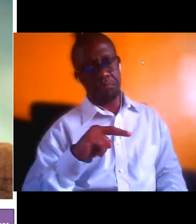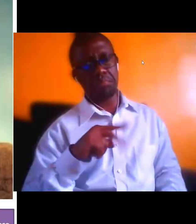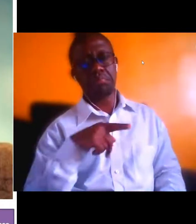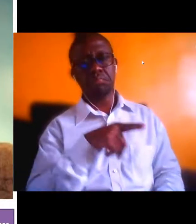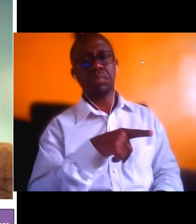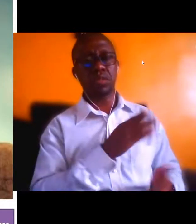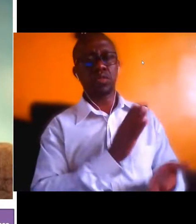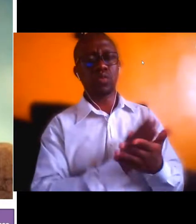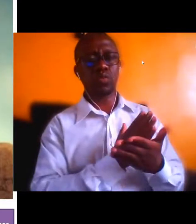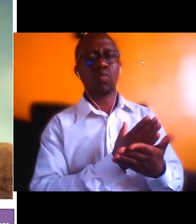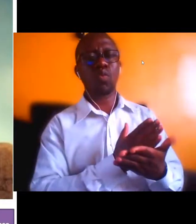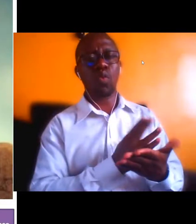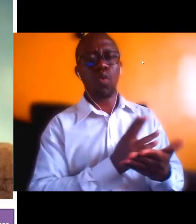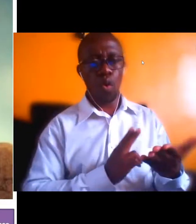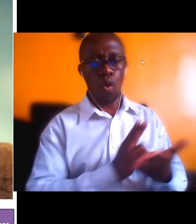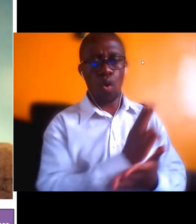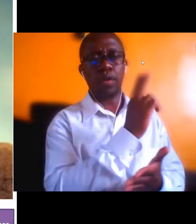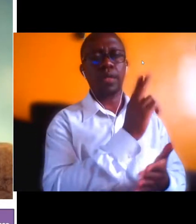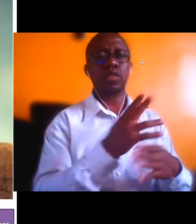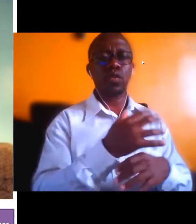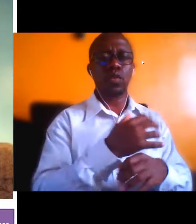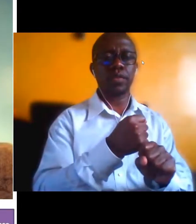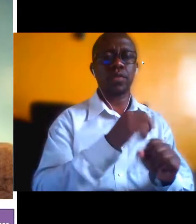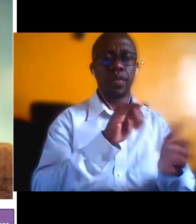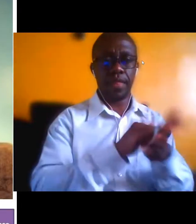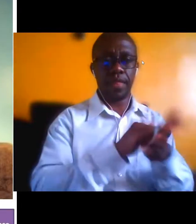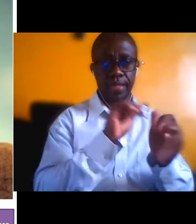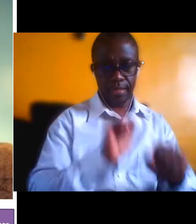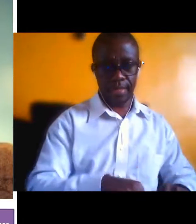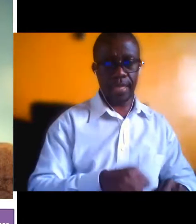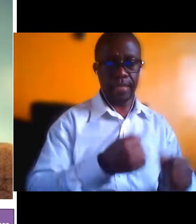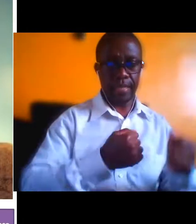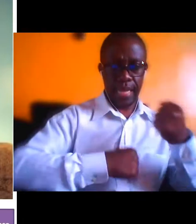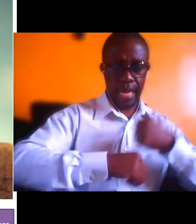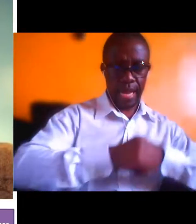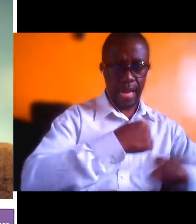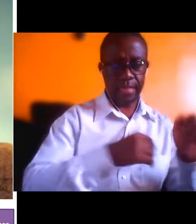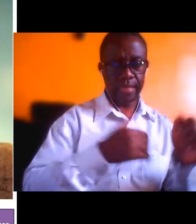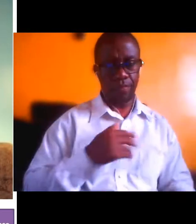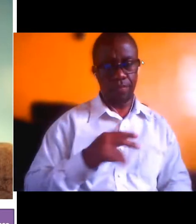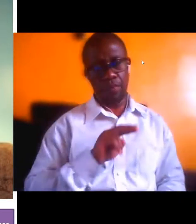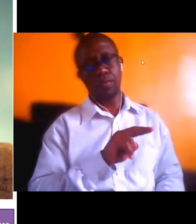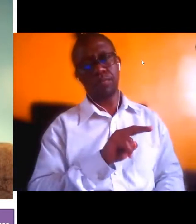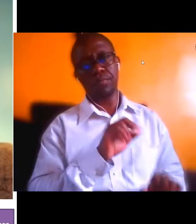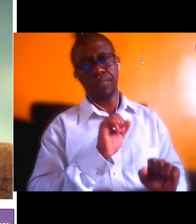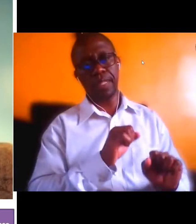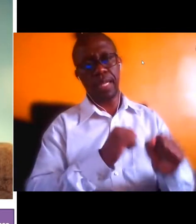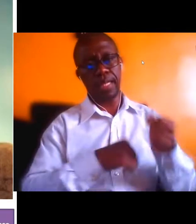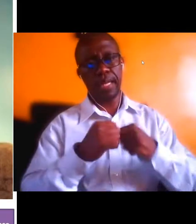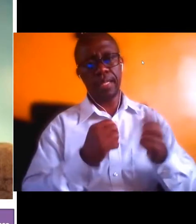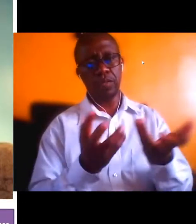organization that is accountable, that can hold itself accountable and hold itself accountable. And then,